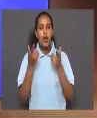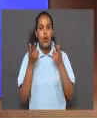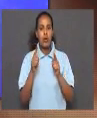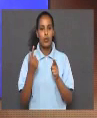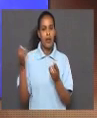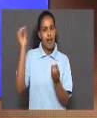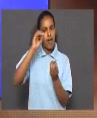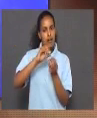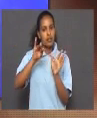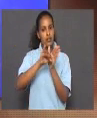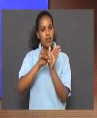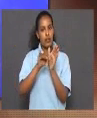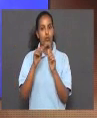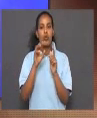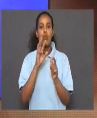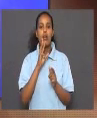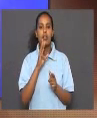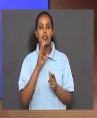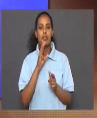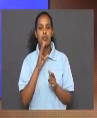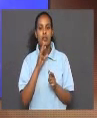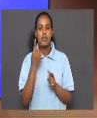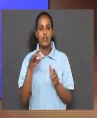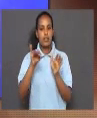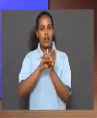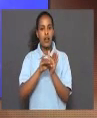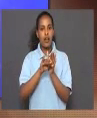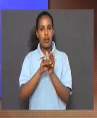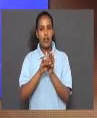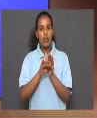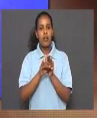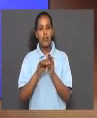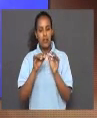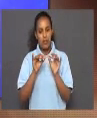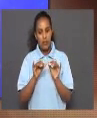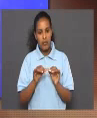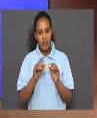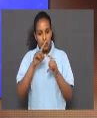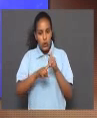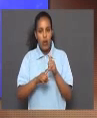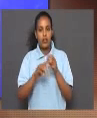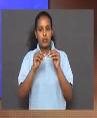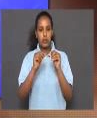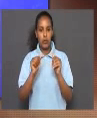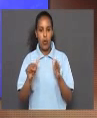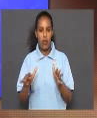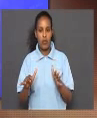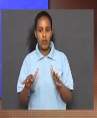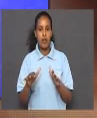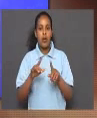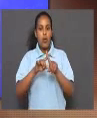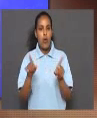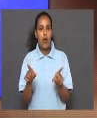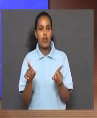When we add salt to water, the salt eventually dissolves.